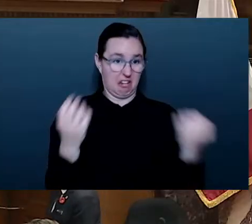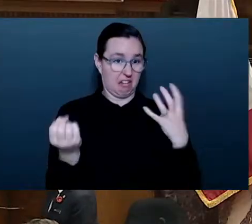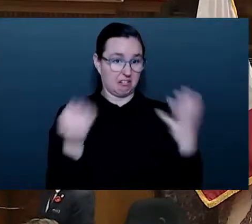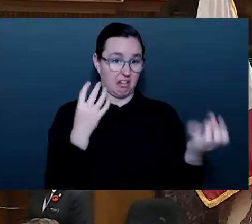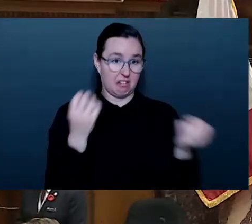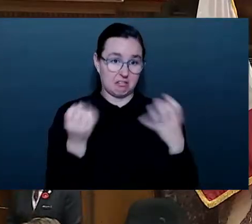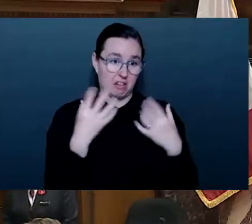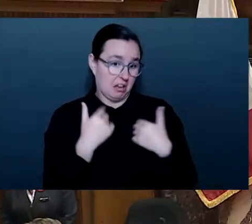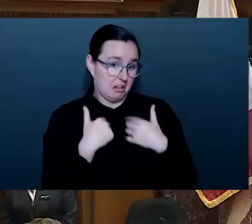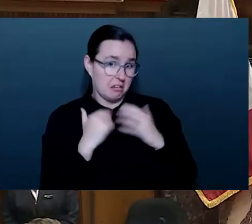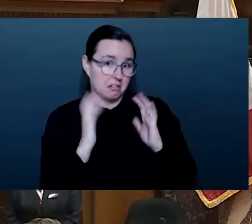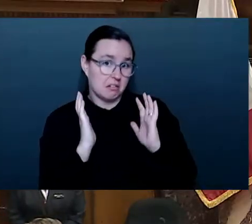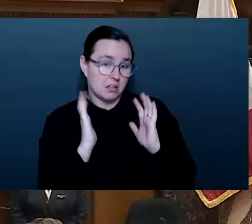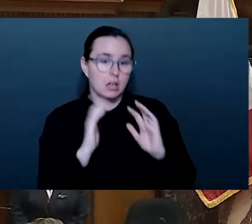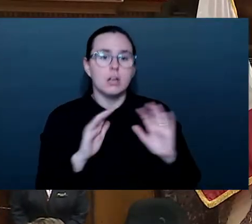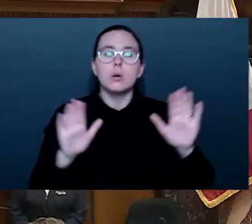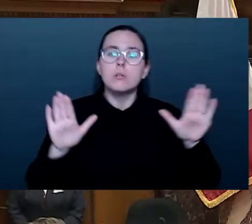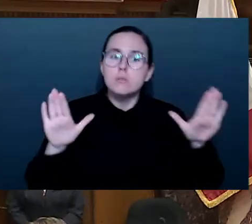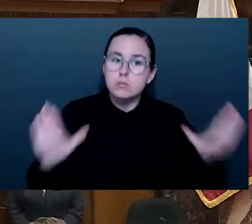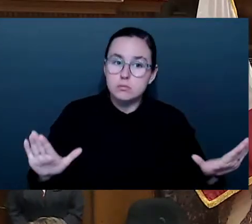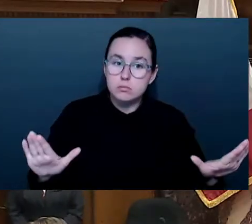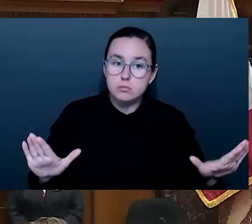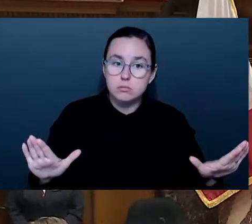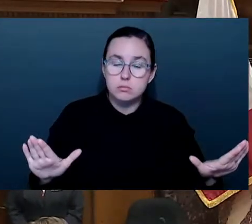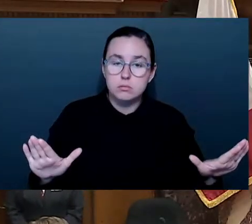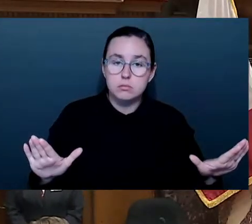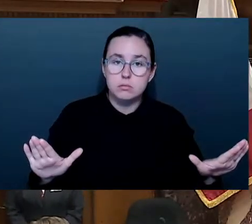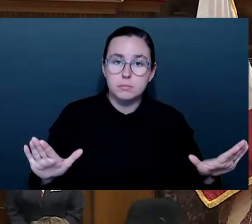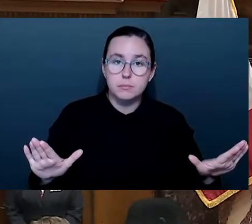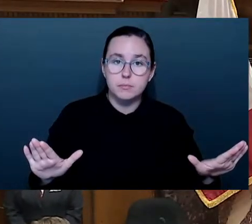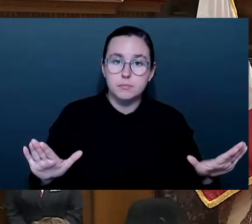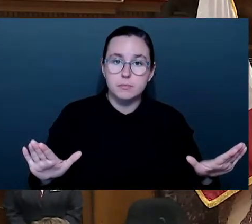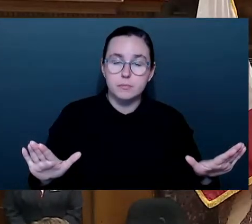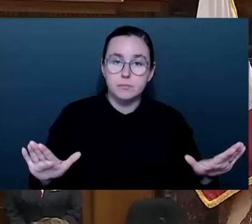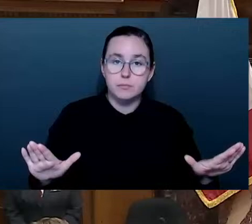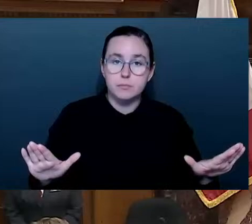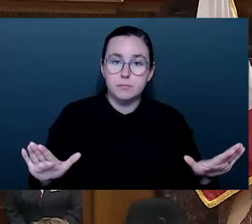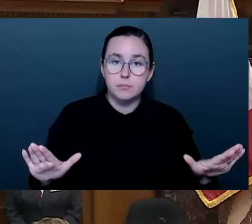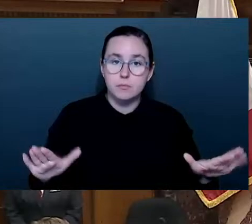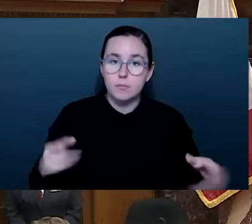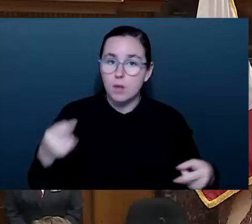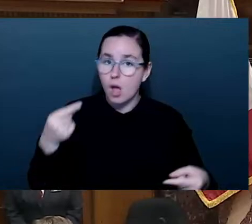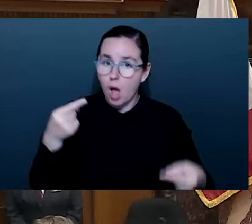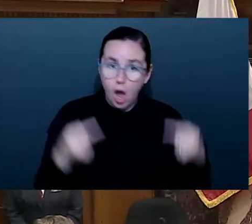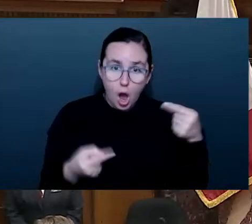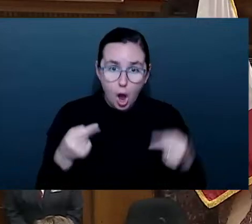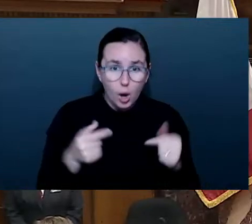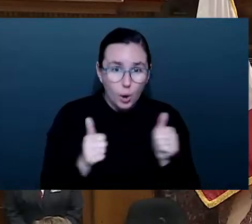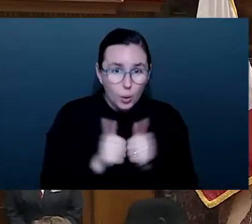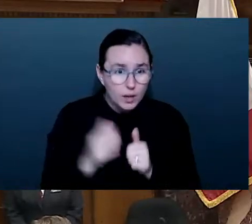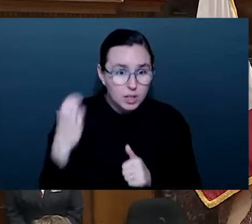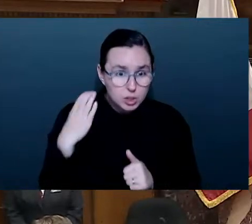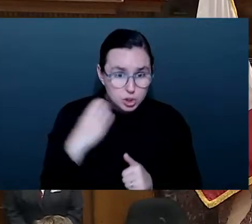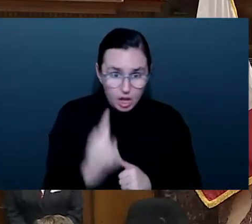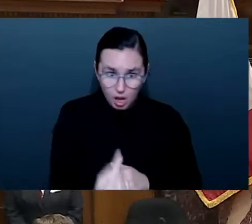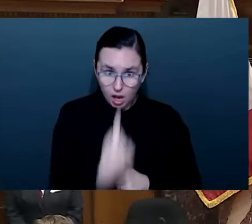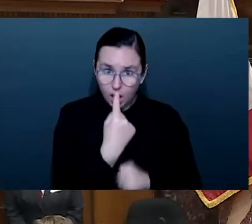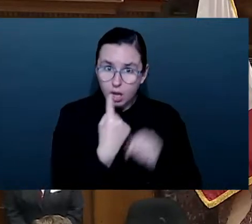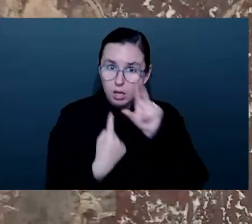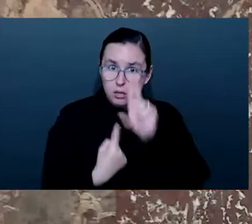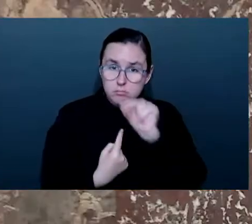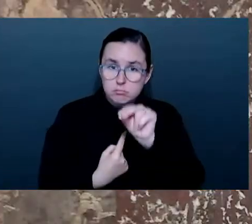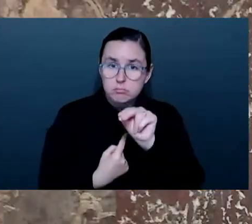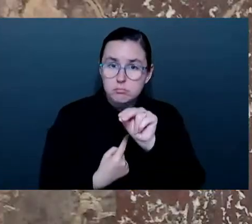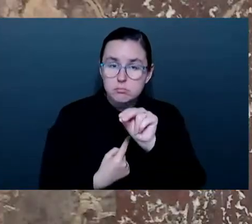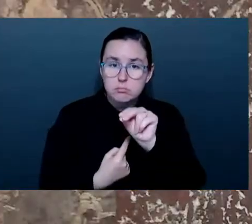Shh. No argument with the chair, members. Premier has the floor. You hear them shouting